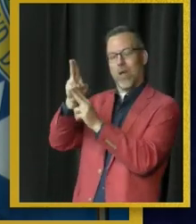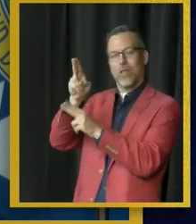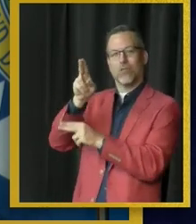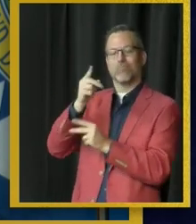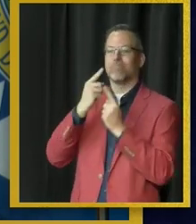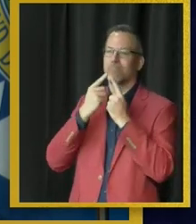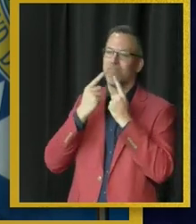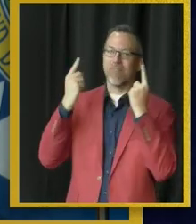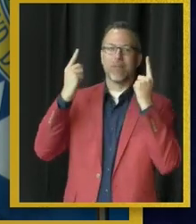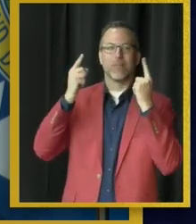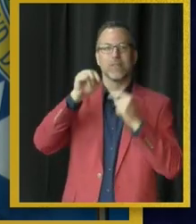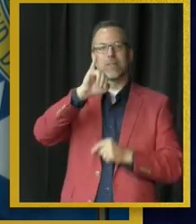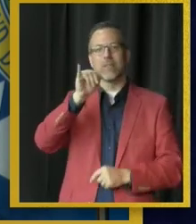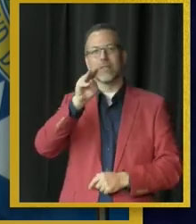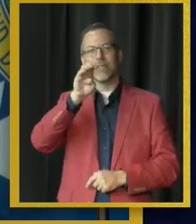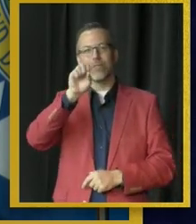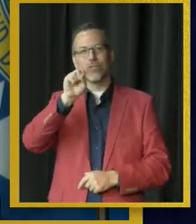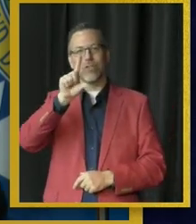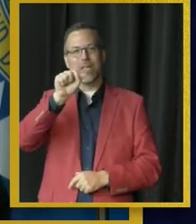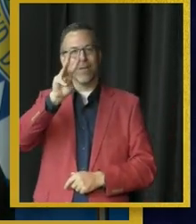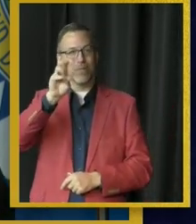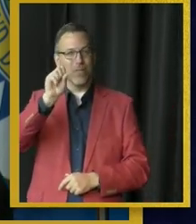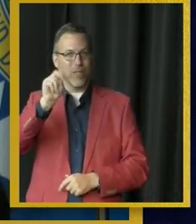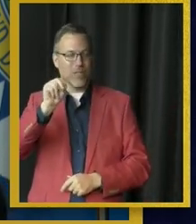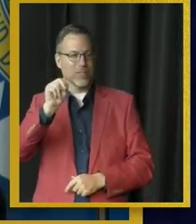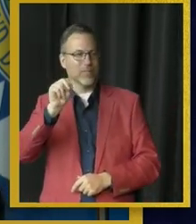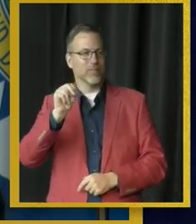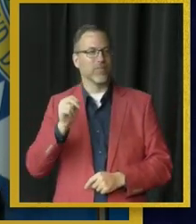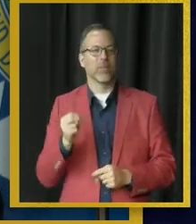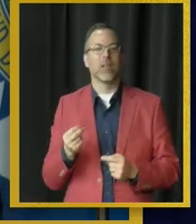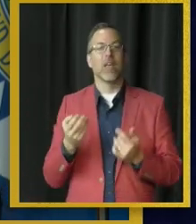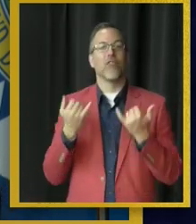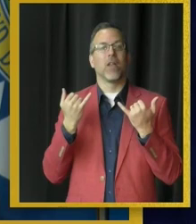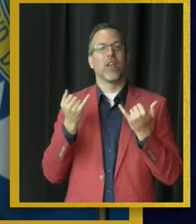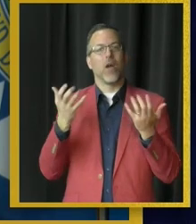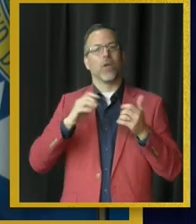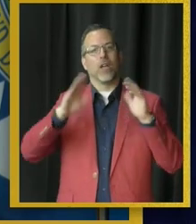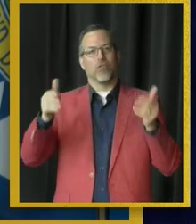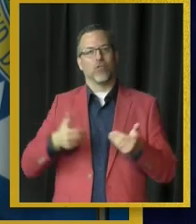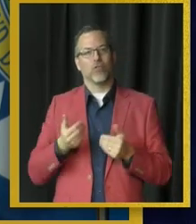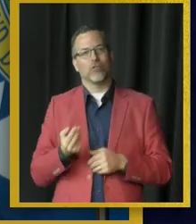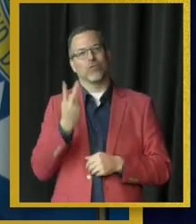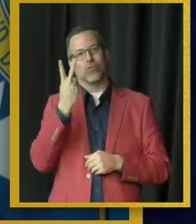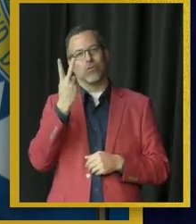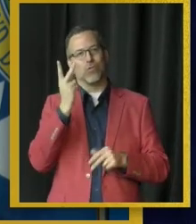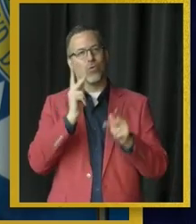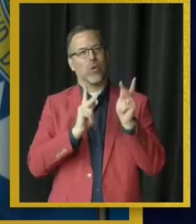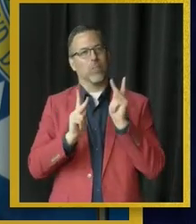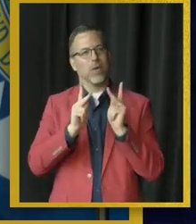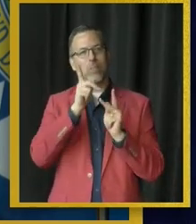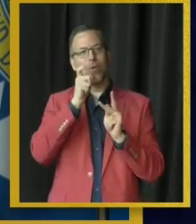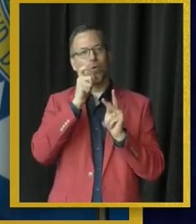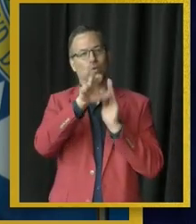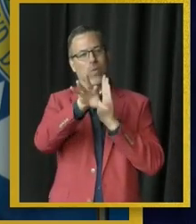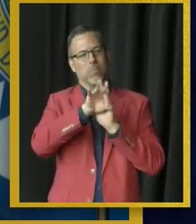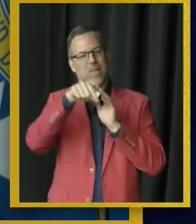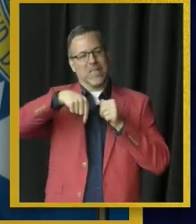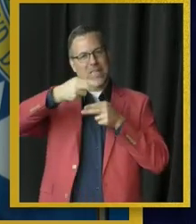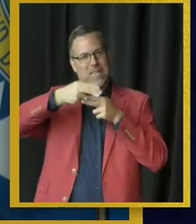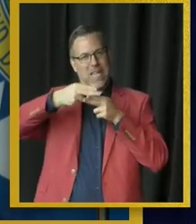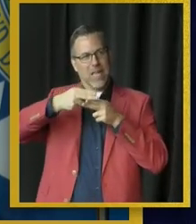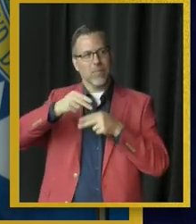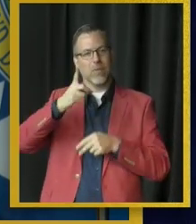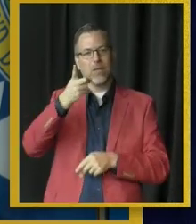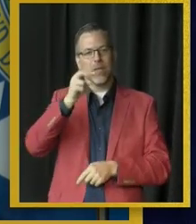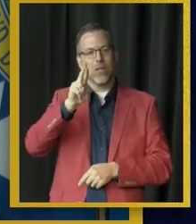Lawson. At this time, I'd like to introduce two individuals who had a hand in naming this beautiful new high school.